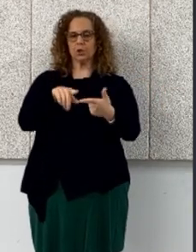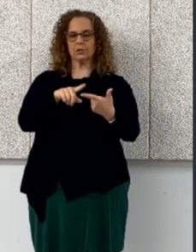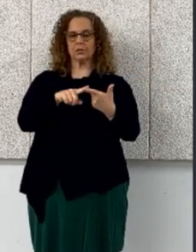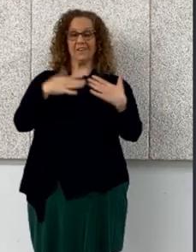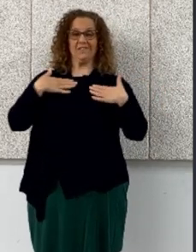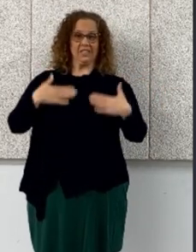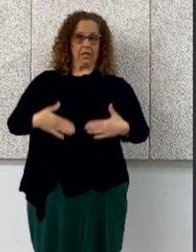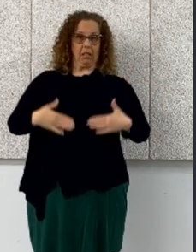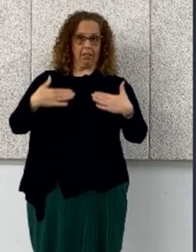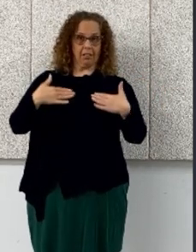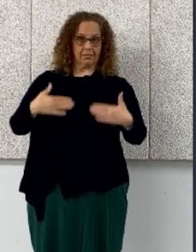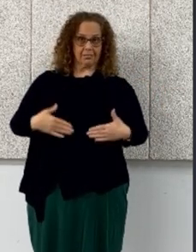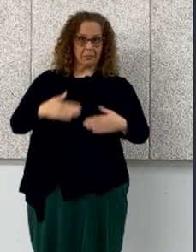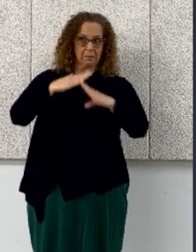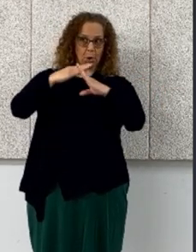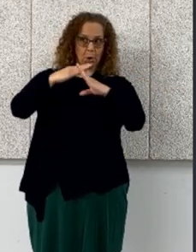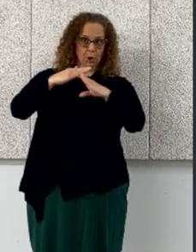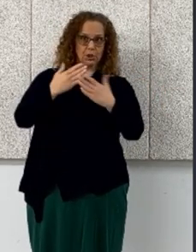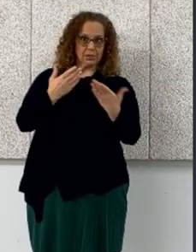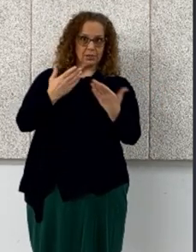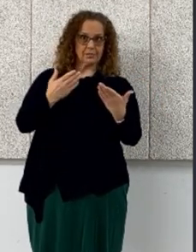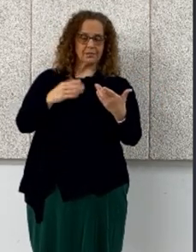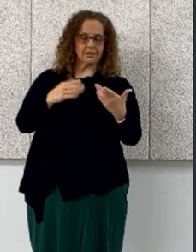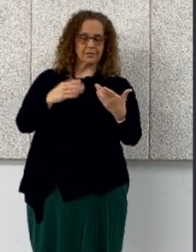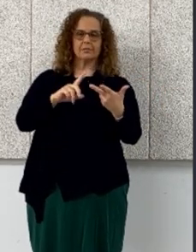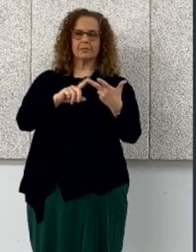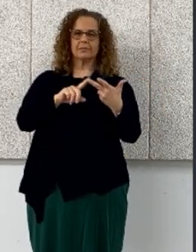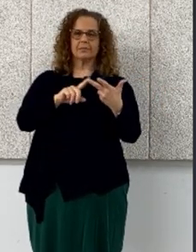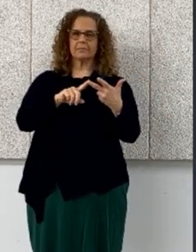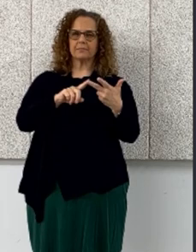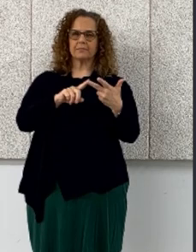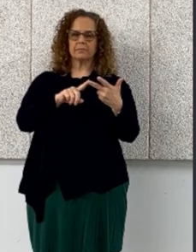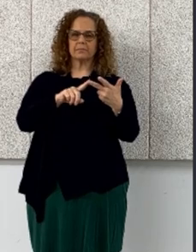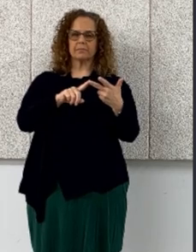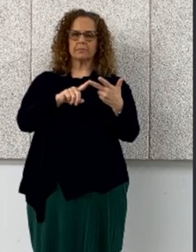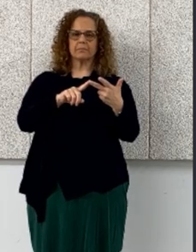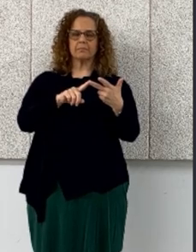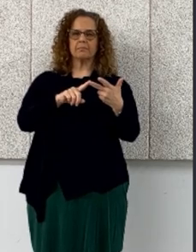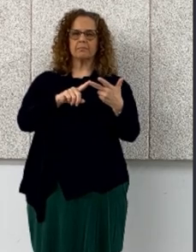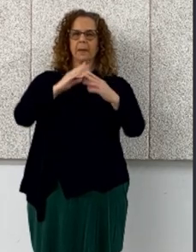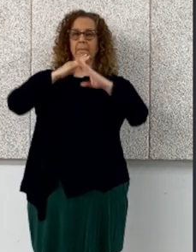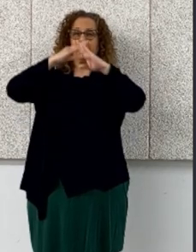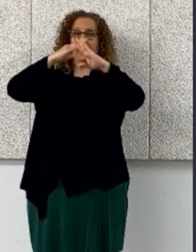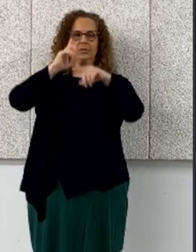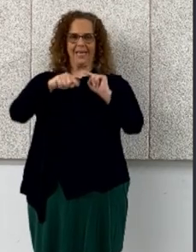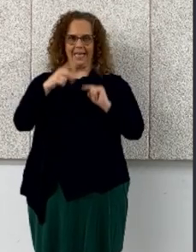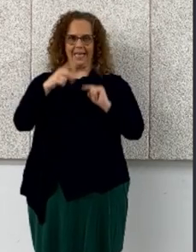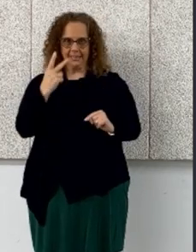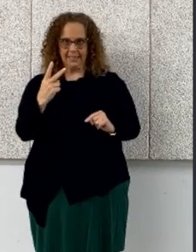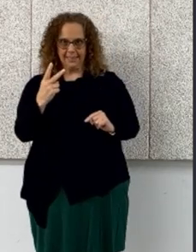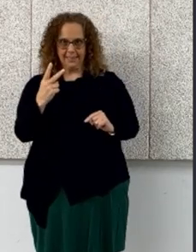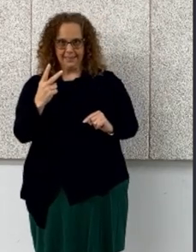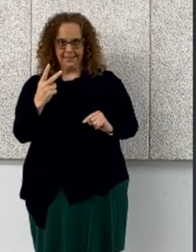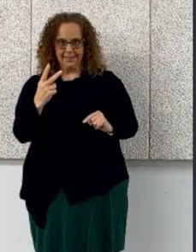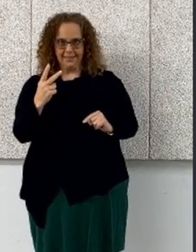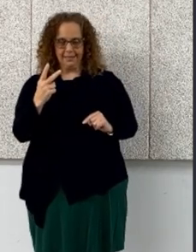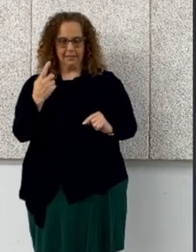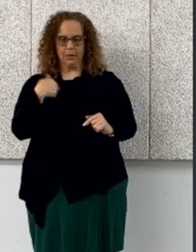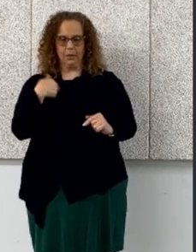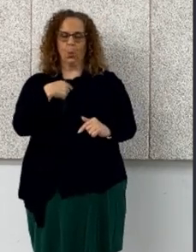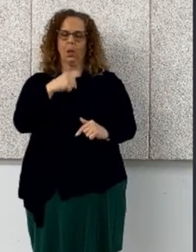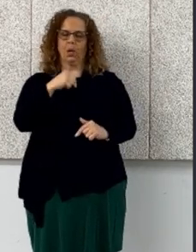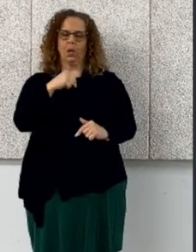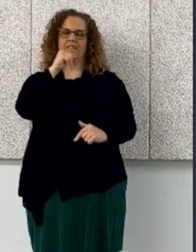physical barriers, right? Yep. But then there's all the invisible barriers mm-hmm. that we are not even